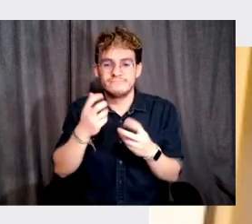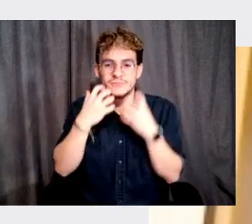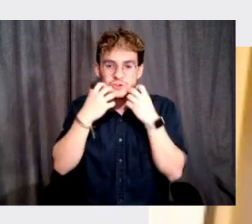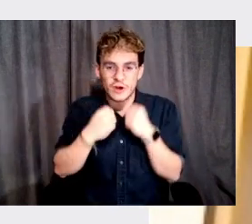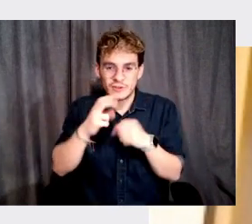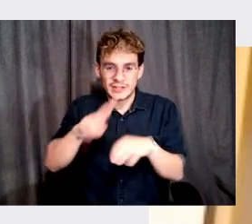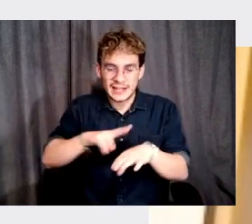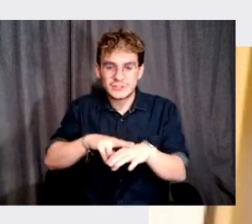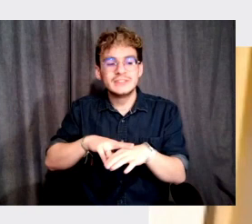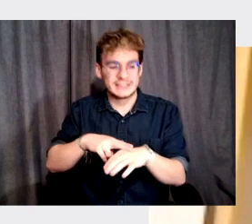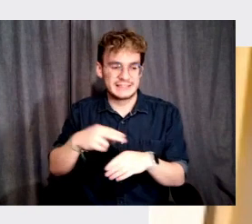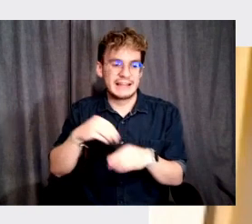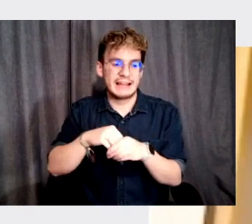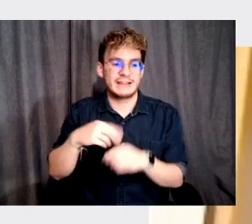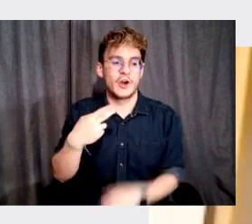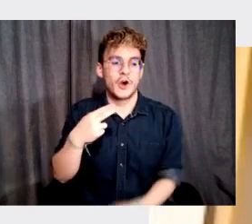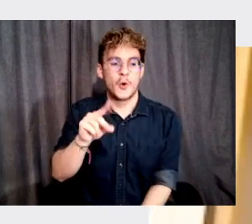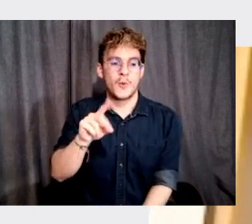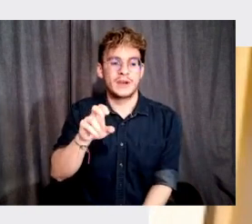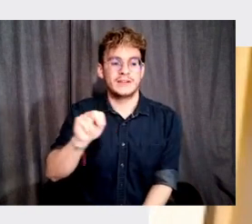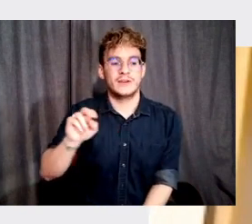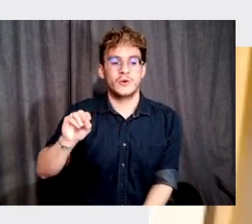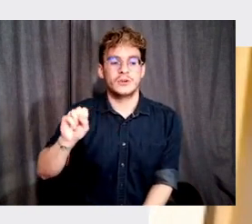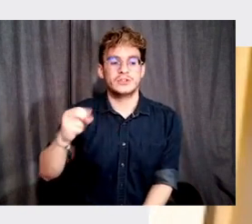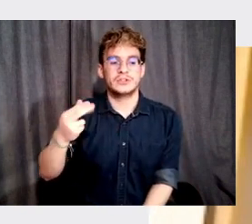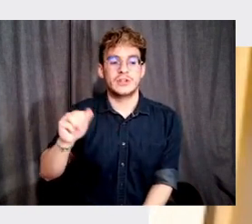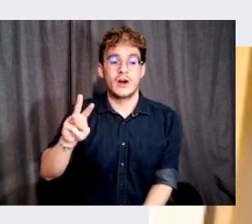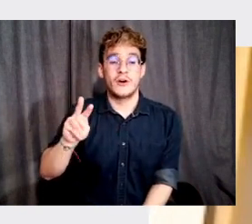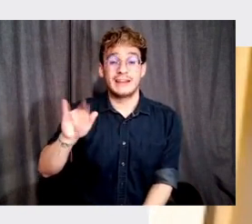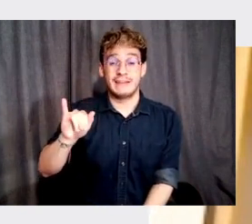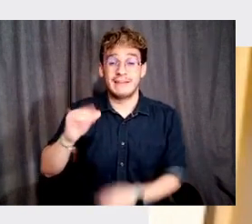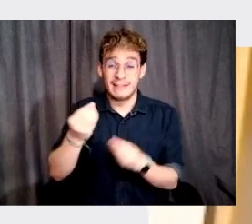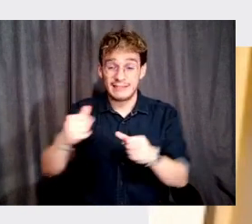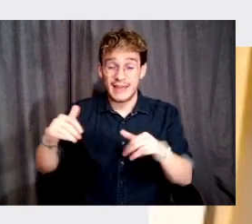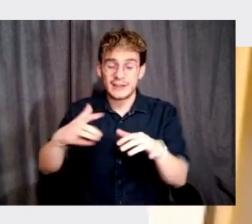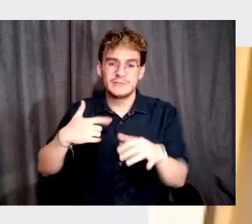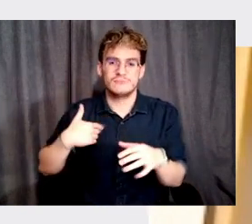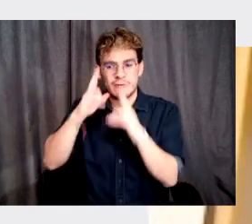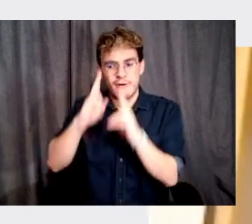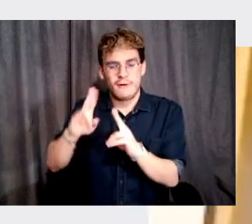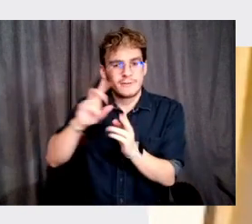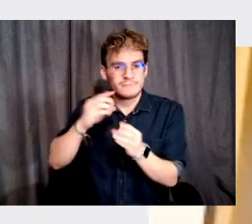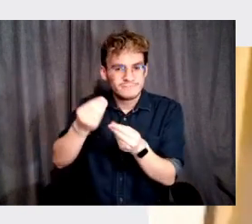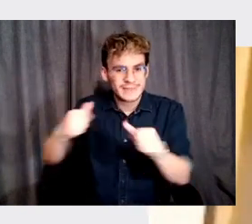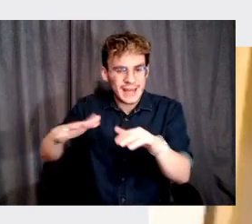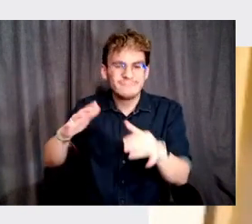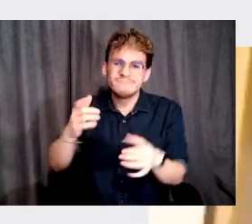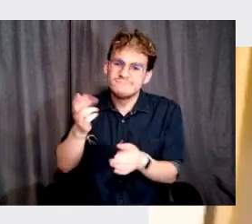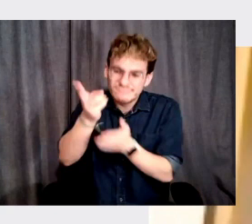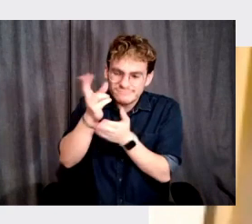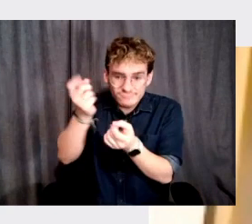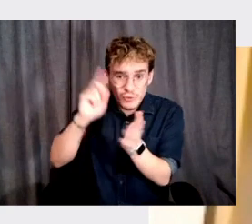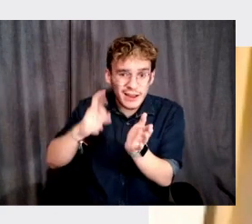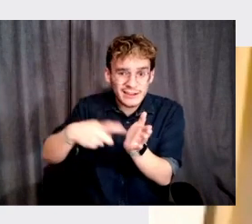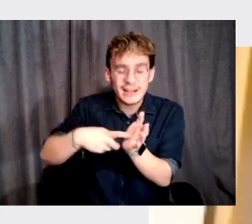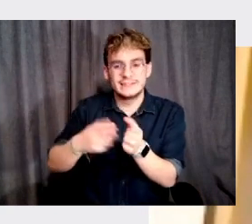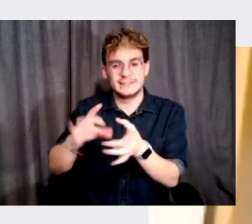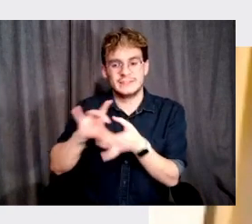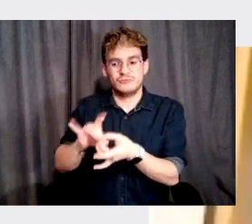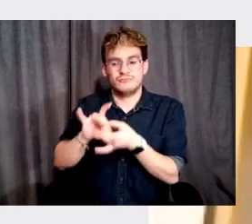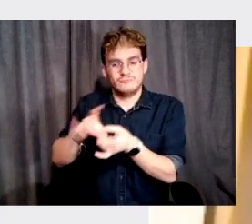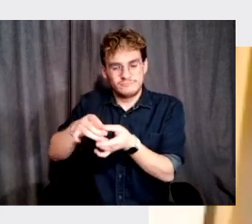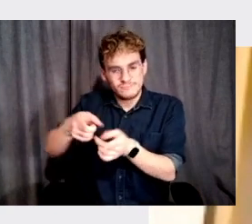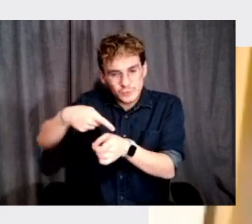Confederacy. We honor the land on which RIT was built and recognize the unique relationship that the Indigenous stewards